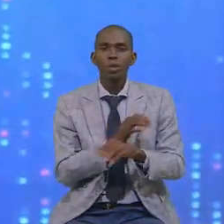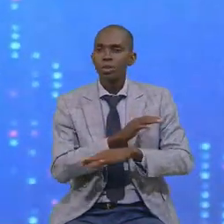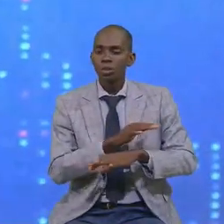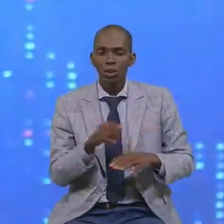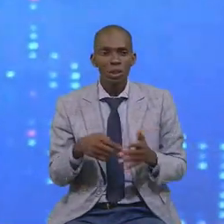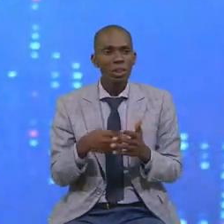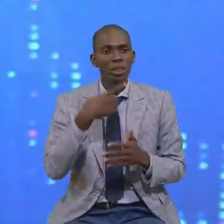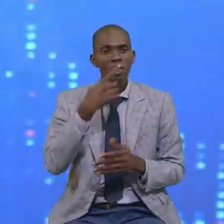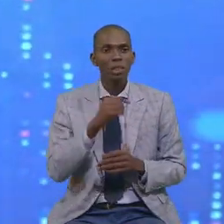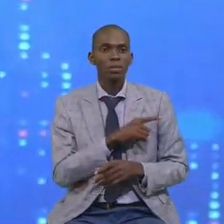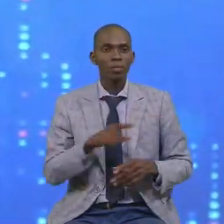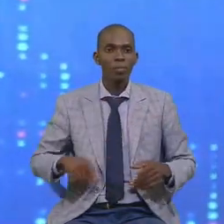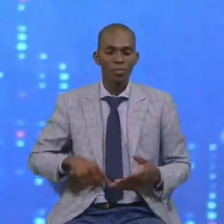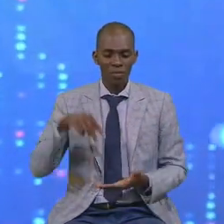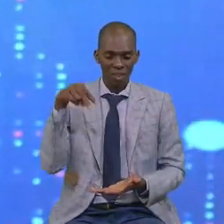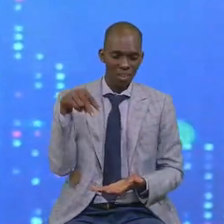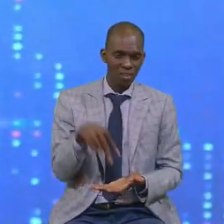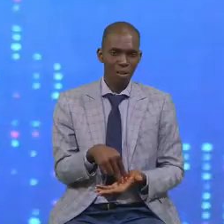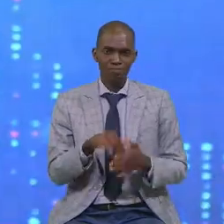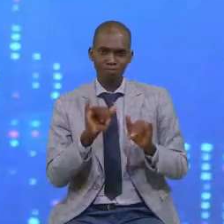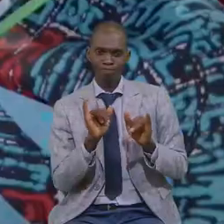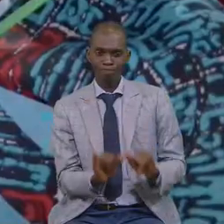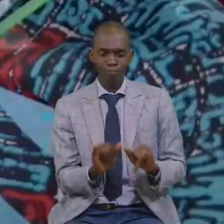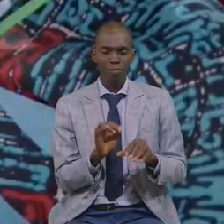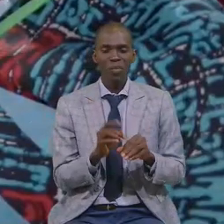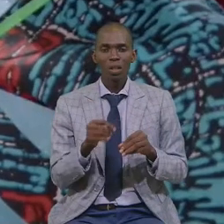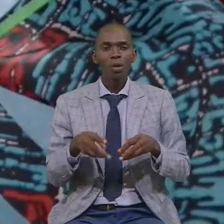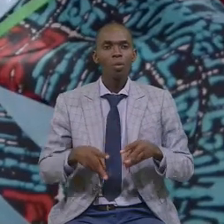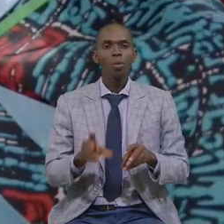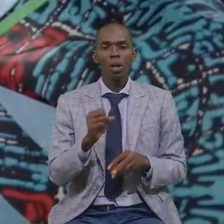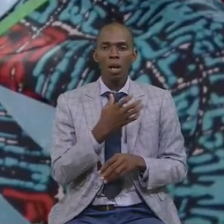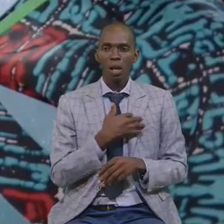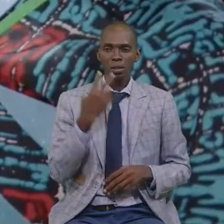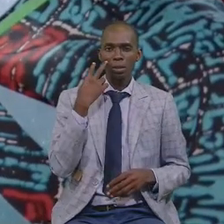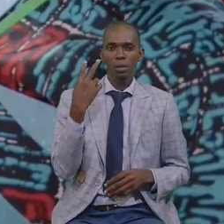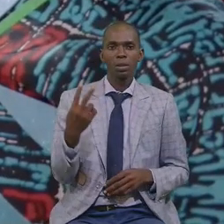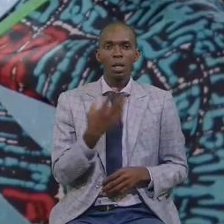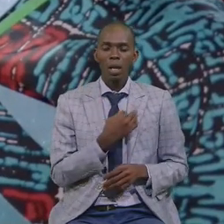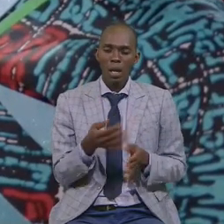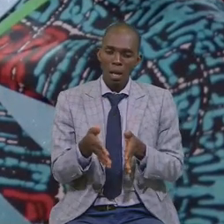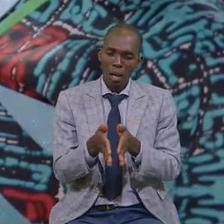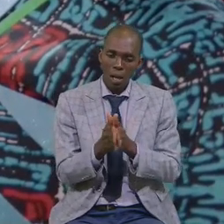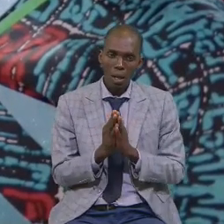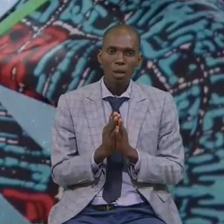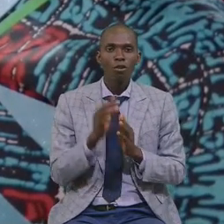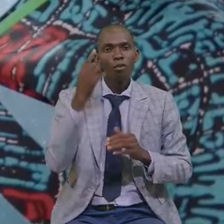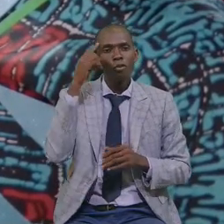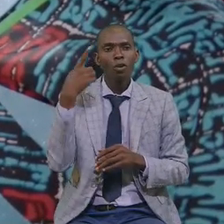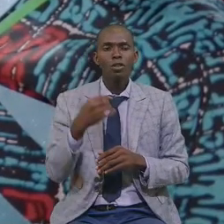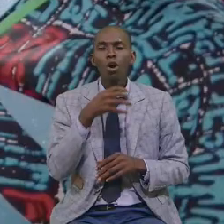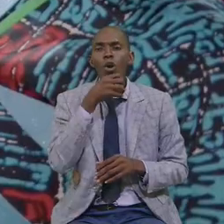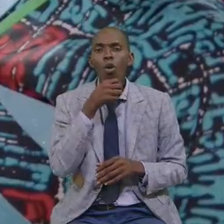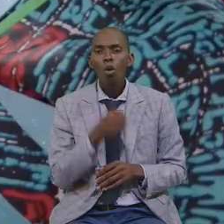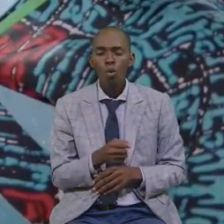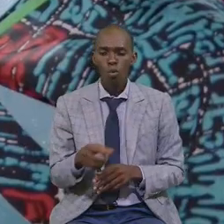Lord, stand ye in the ways and see and ask for the old